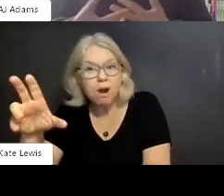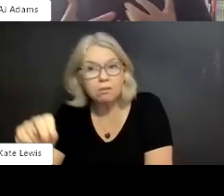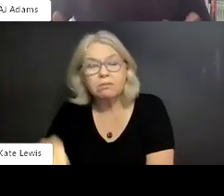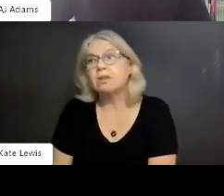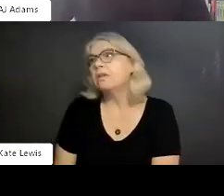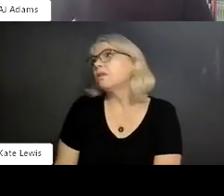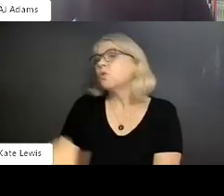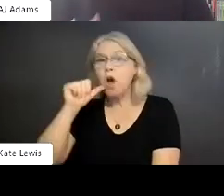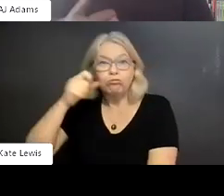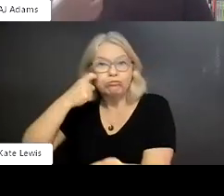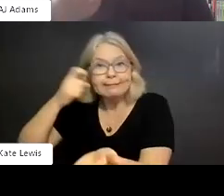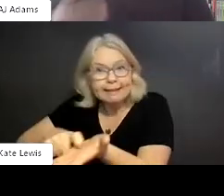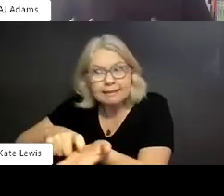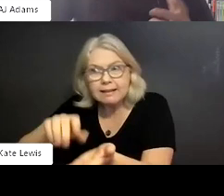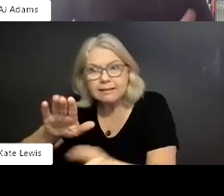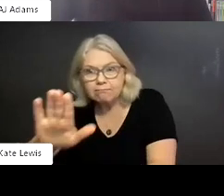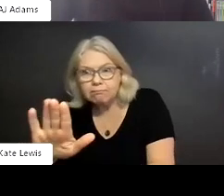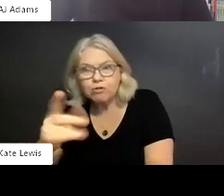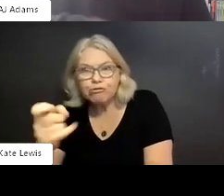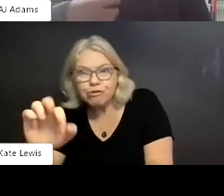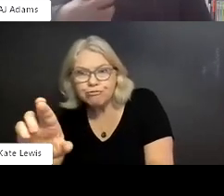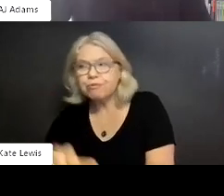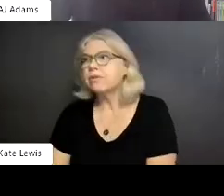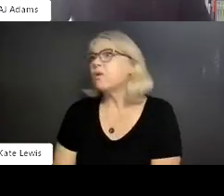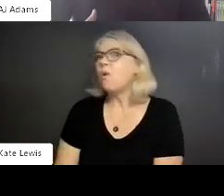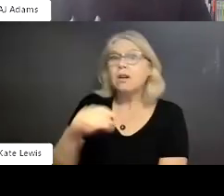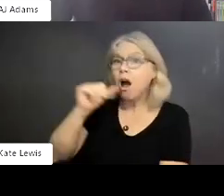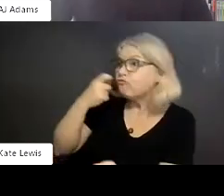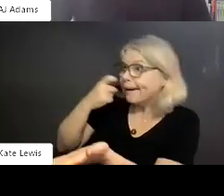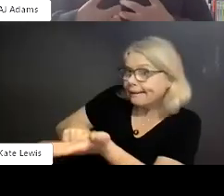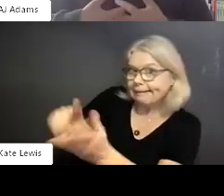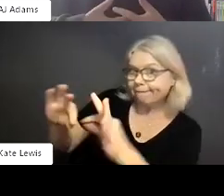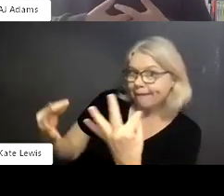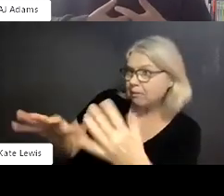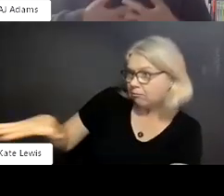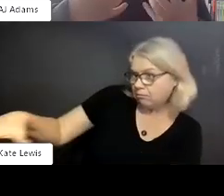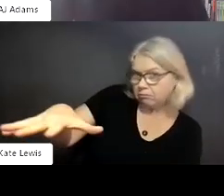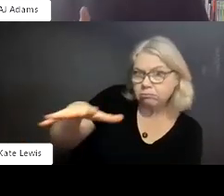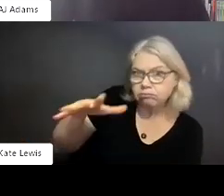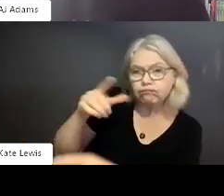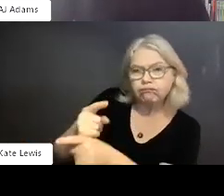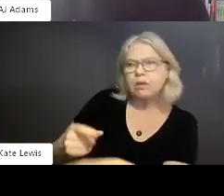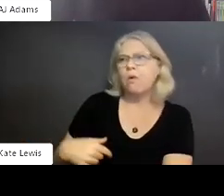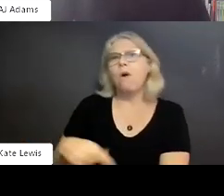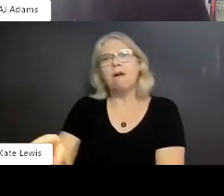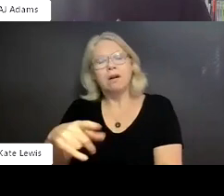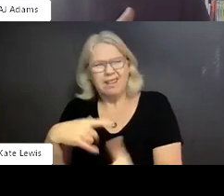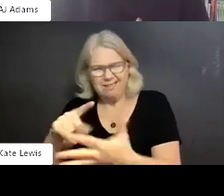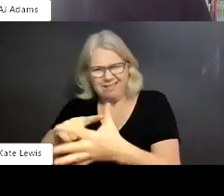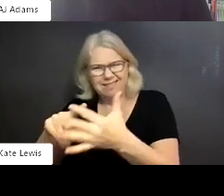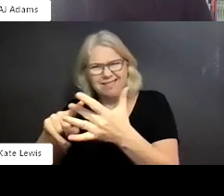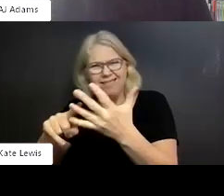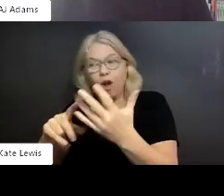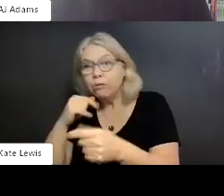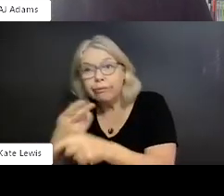not recognizing significant others, having transphobia, queerphobia, refusing care, misgendering, all of these could be elder abuse. So it's